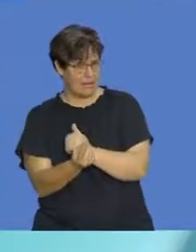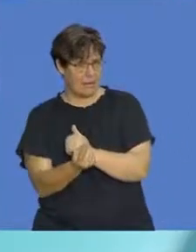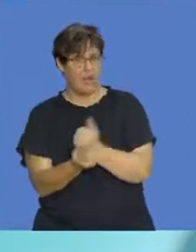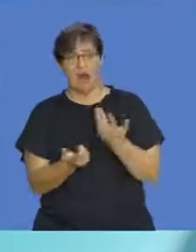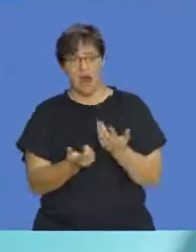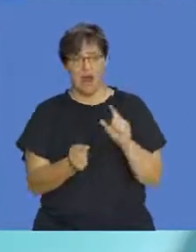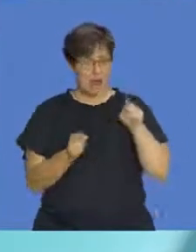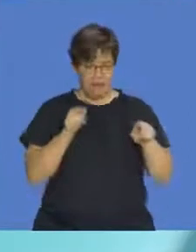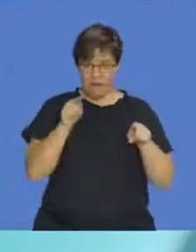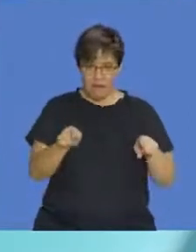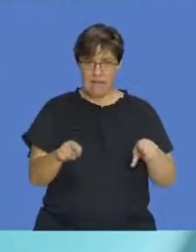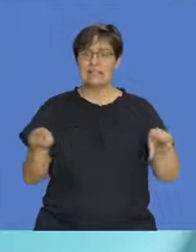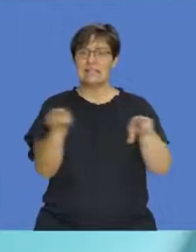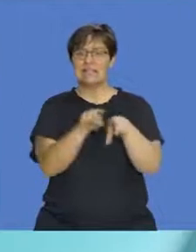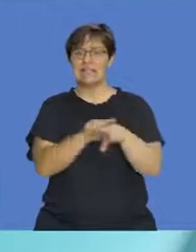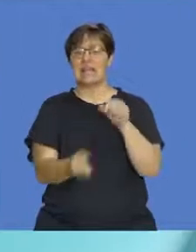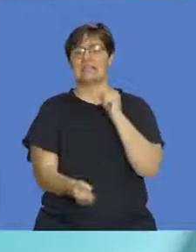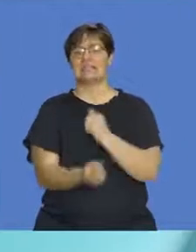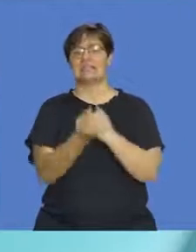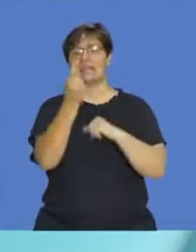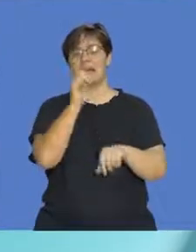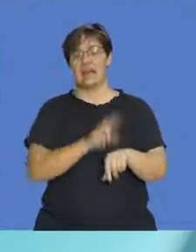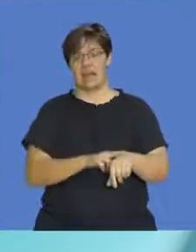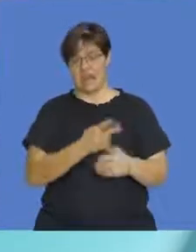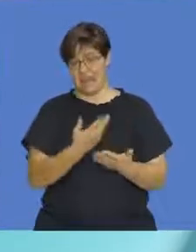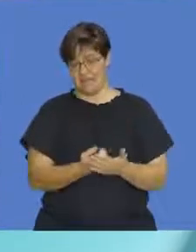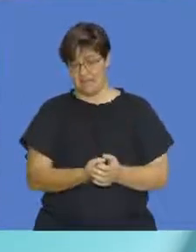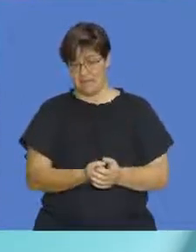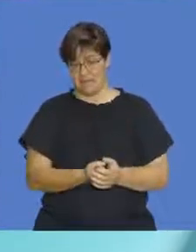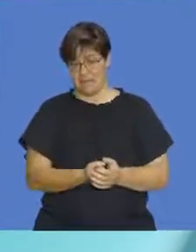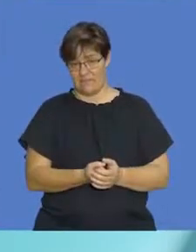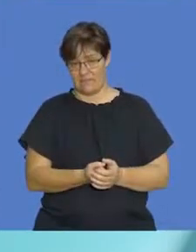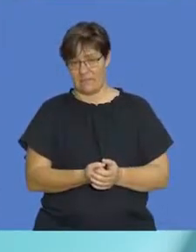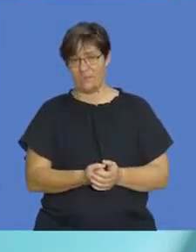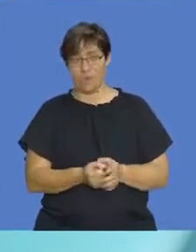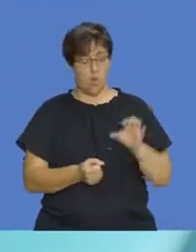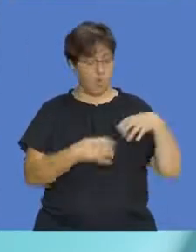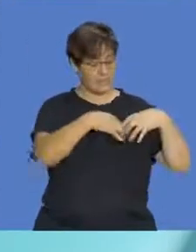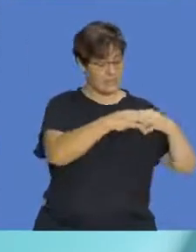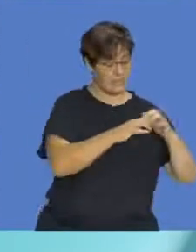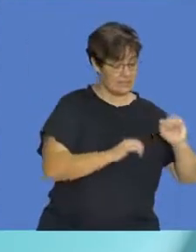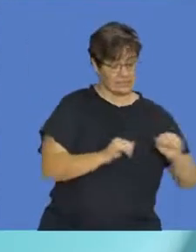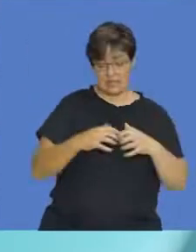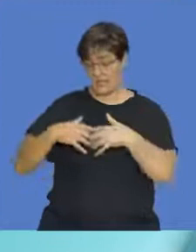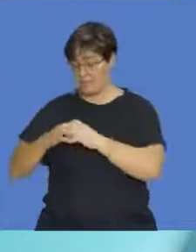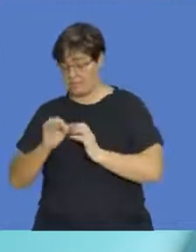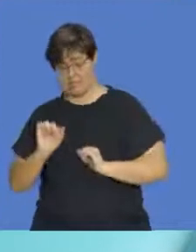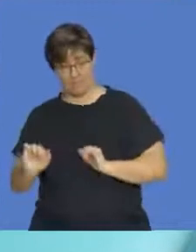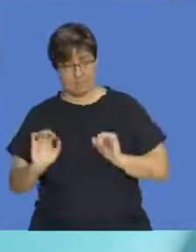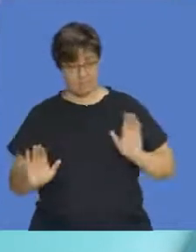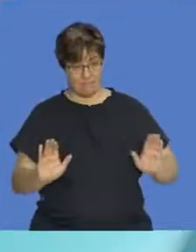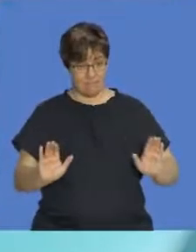two things can be in common. So something can belong to two sets or two events